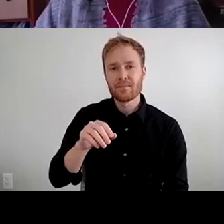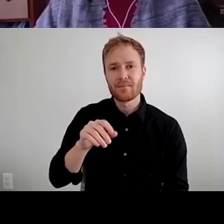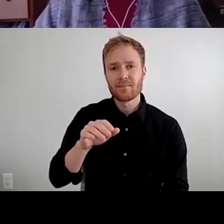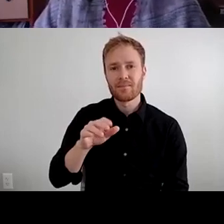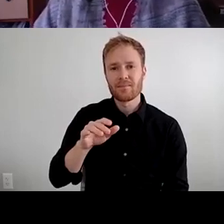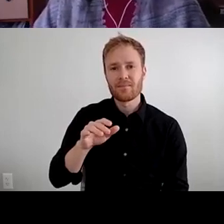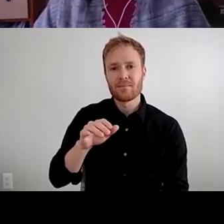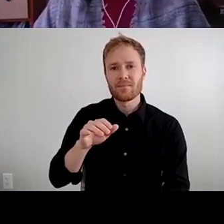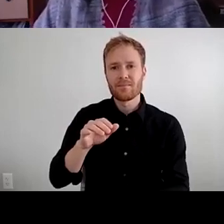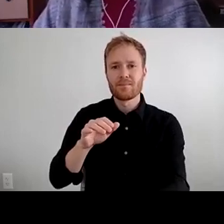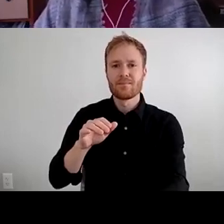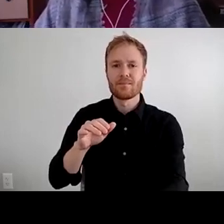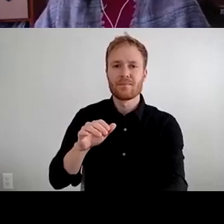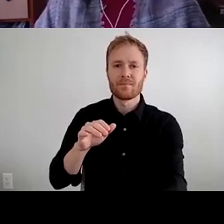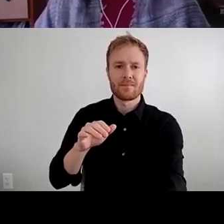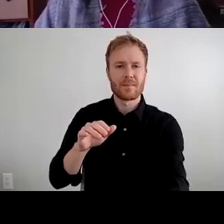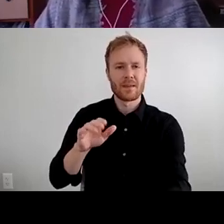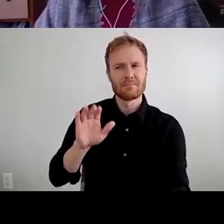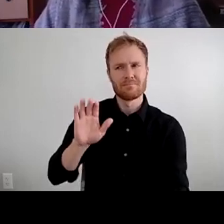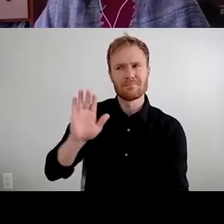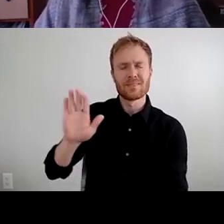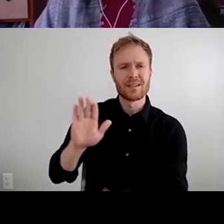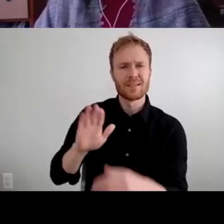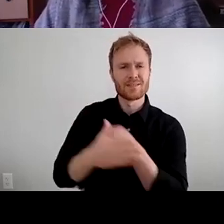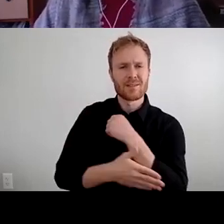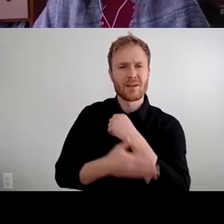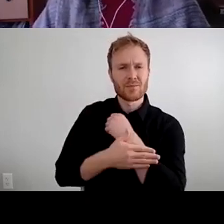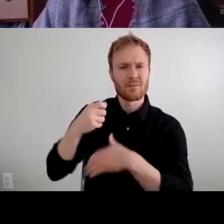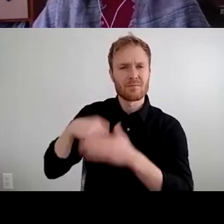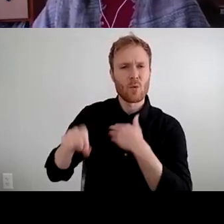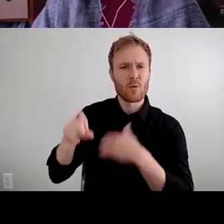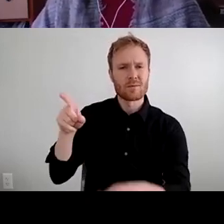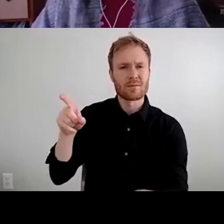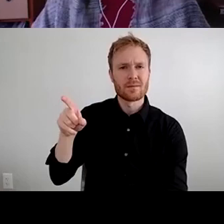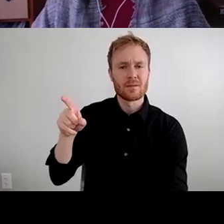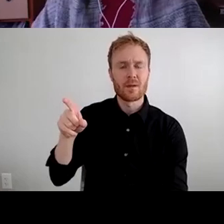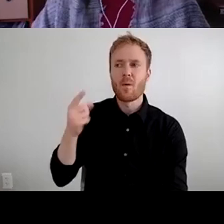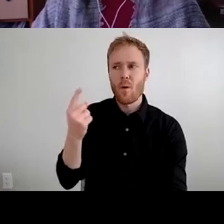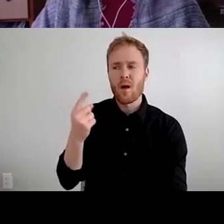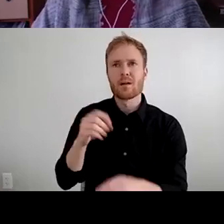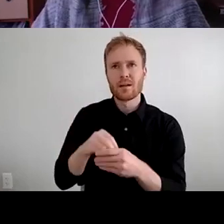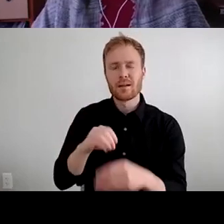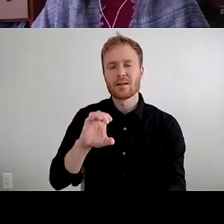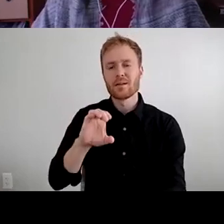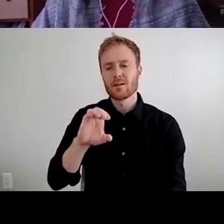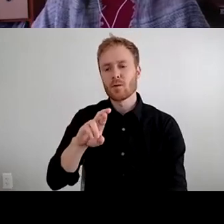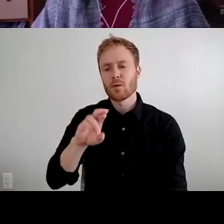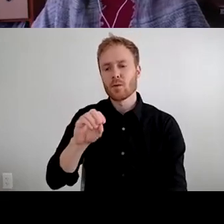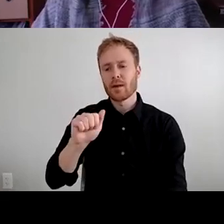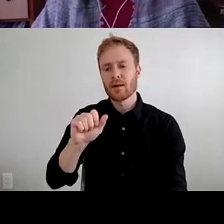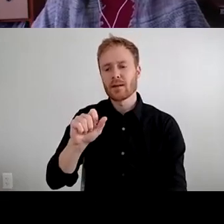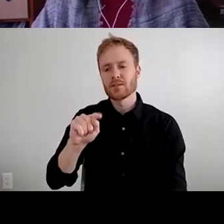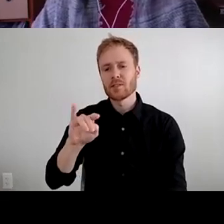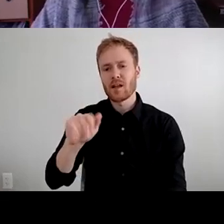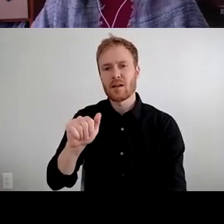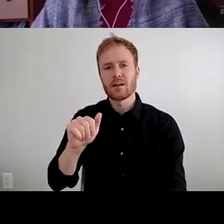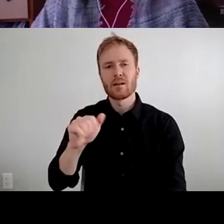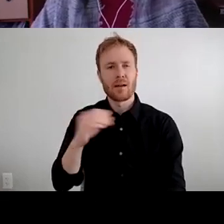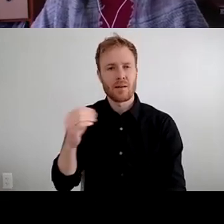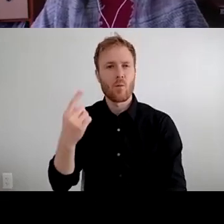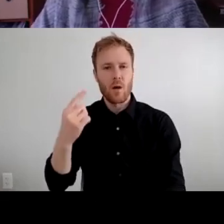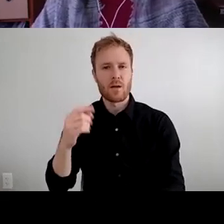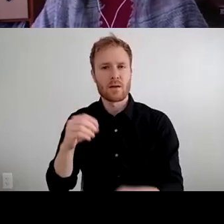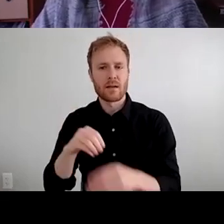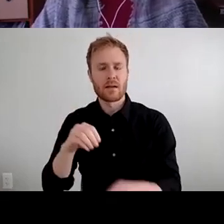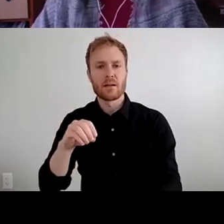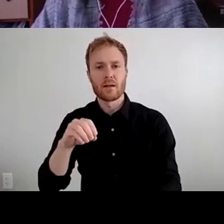in the country where he was born. Yeah, yeah. And in we have one in Croatia and we have one in Ukraine. So whichever it is.